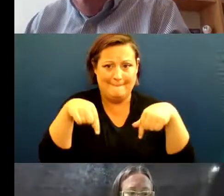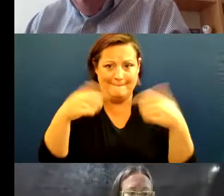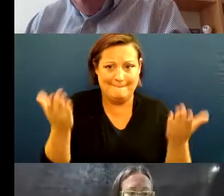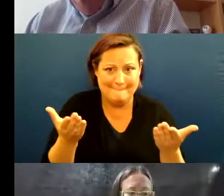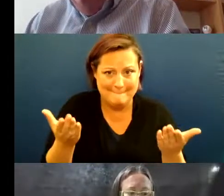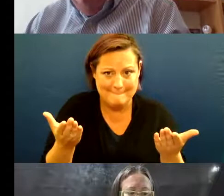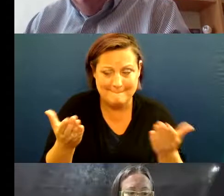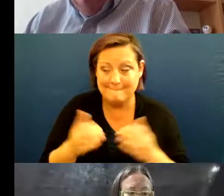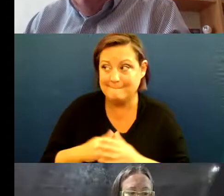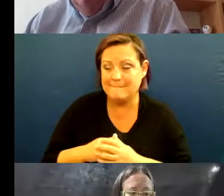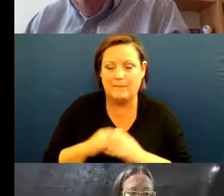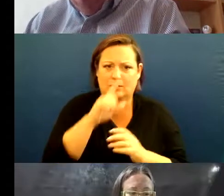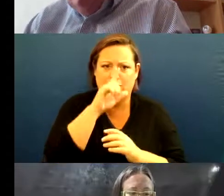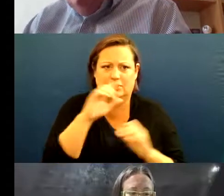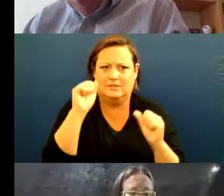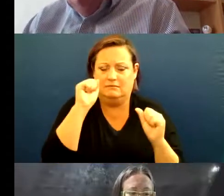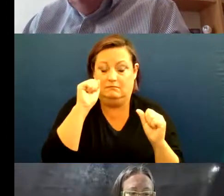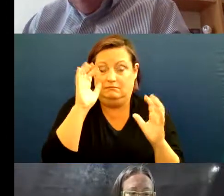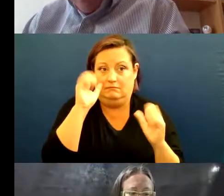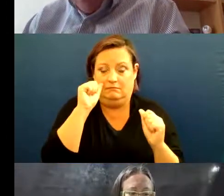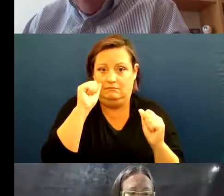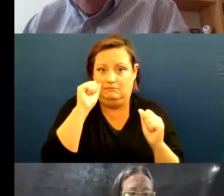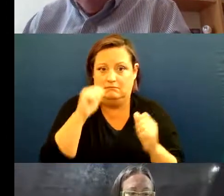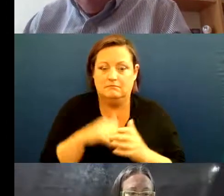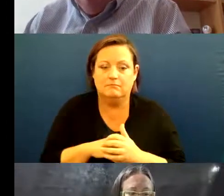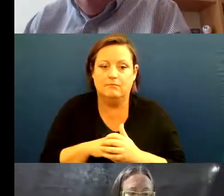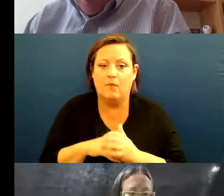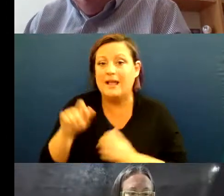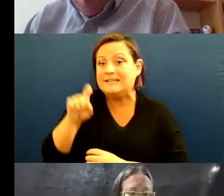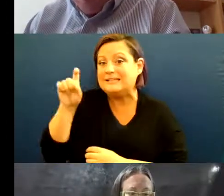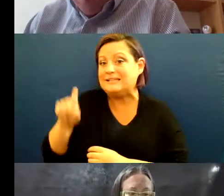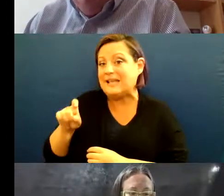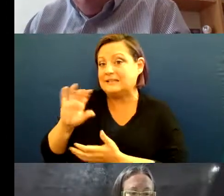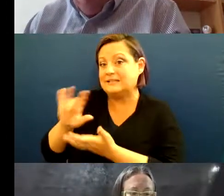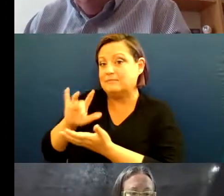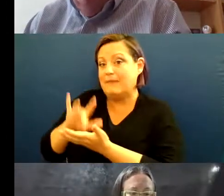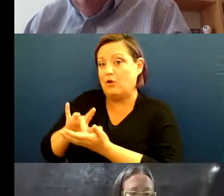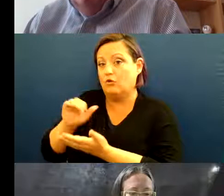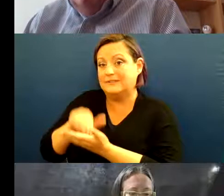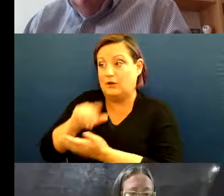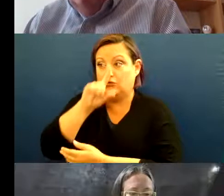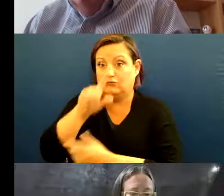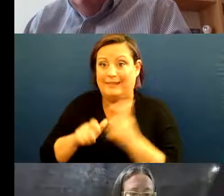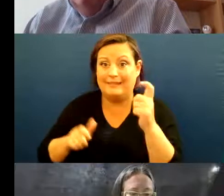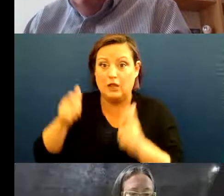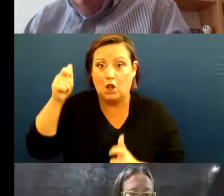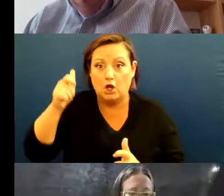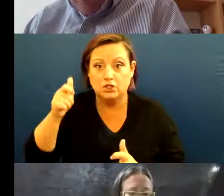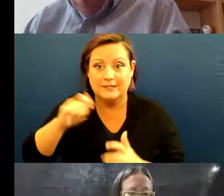incredible. And, the Texas Medical Center is the largest medical center in the world.